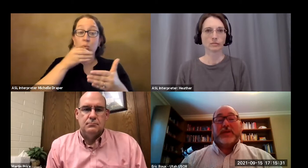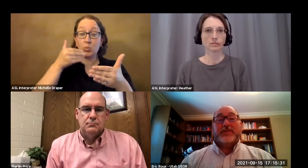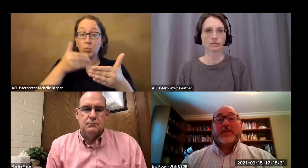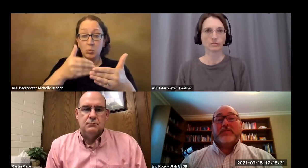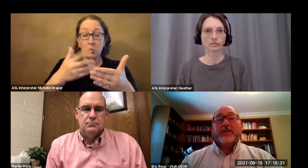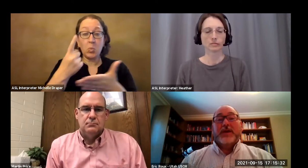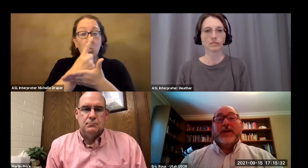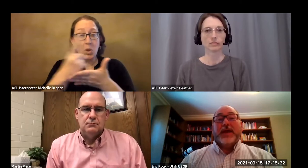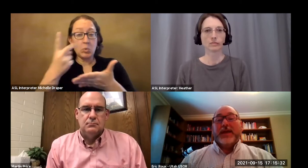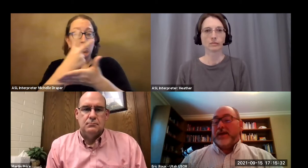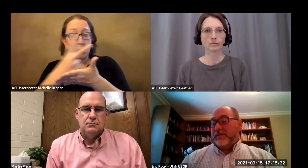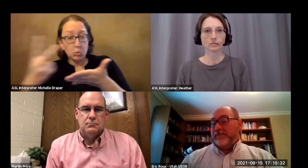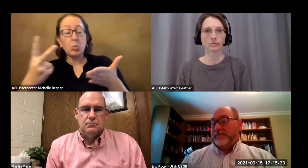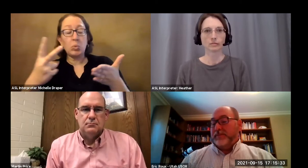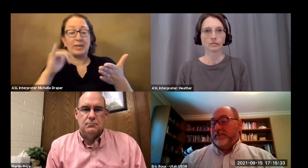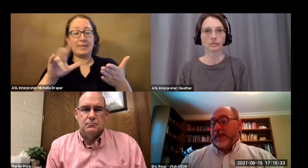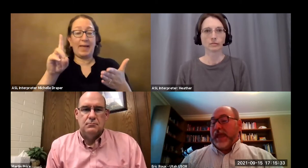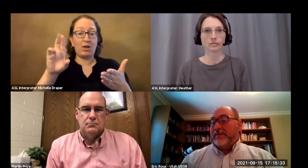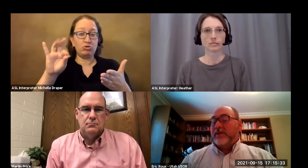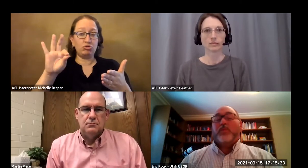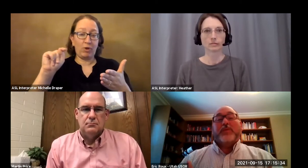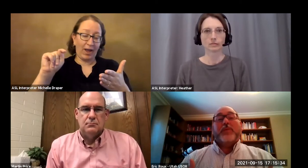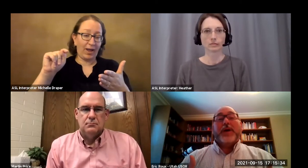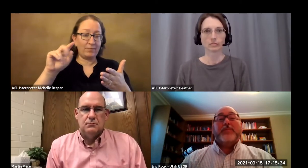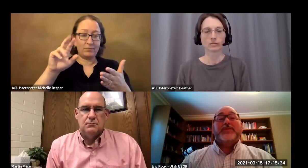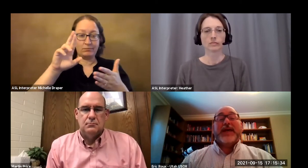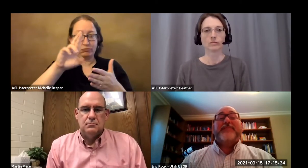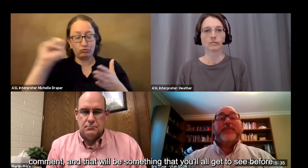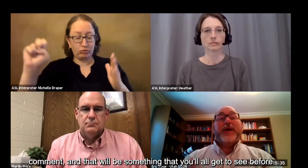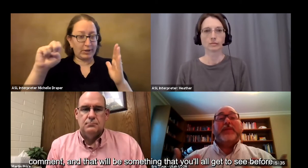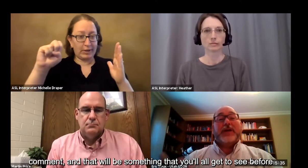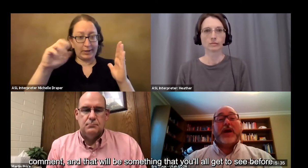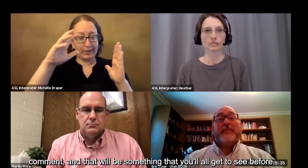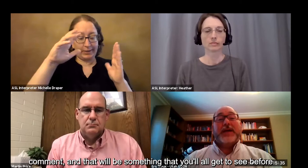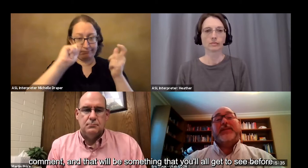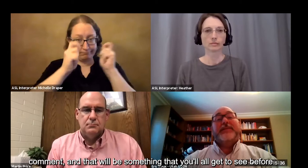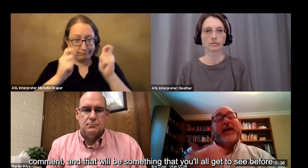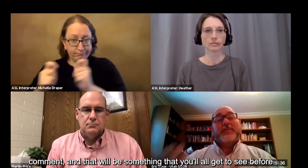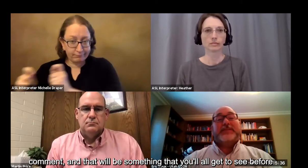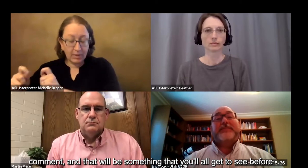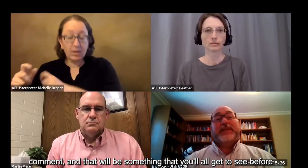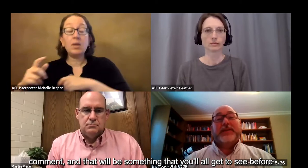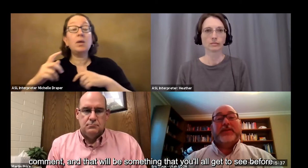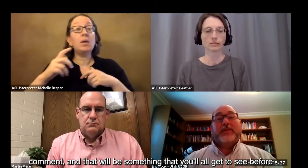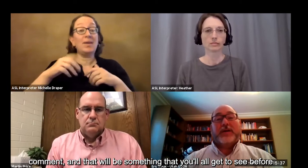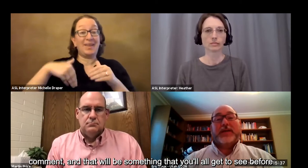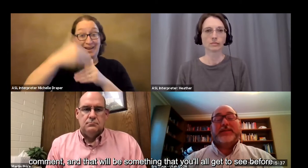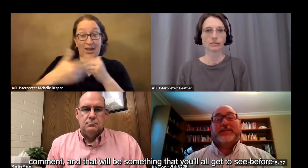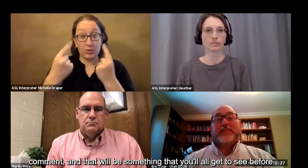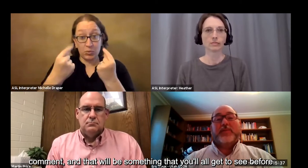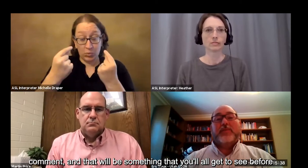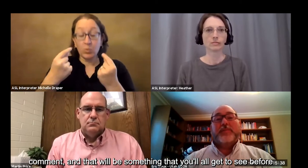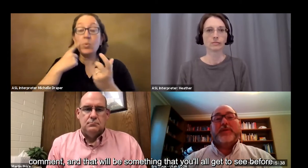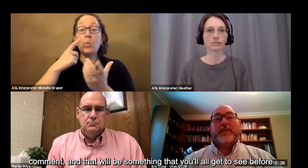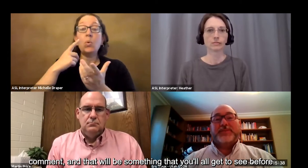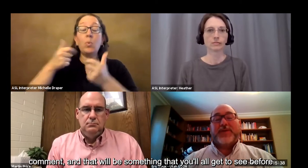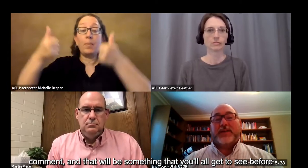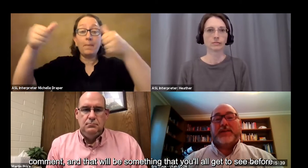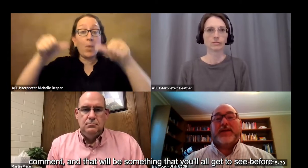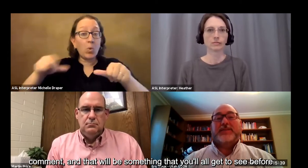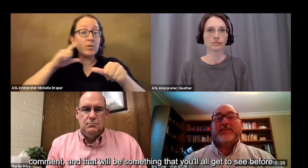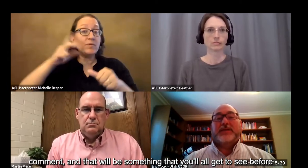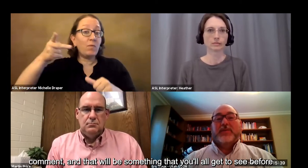next week or so. And then we will publish that for public comment. And that'll be something that you'll all get to see before it